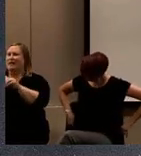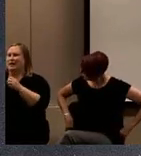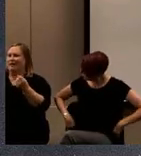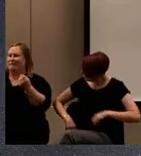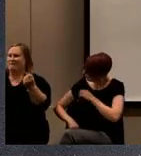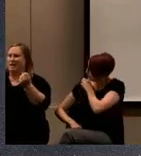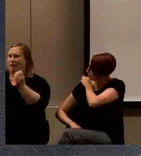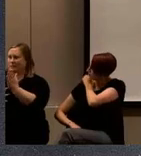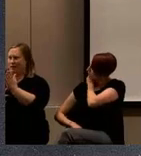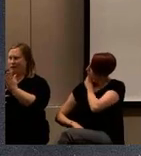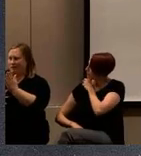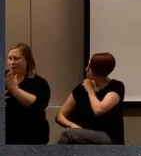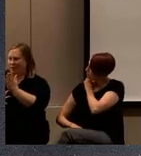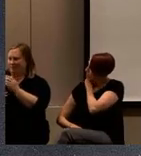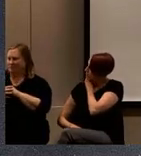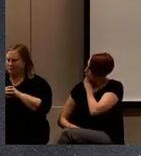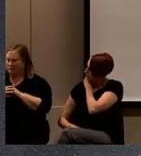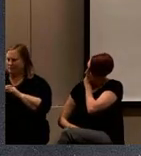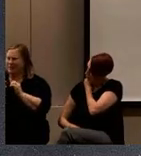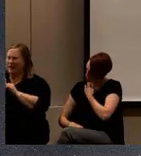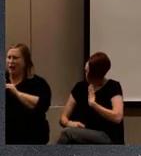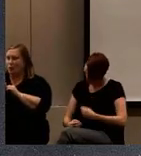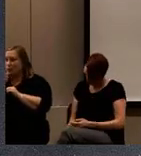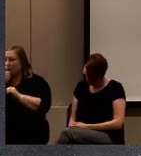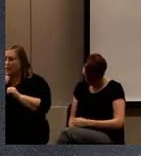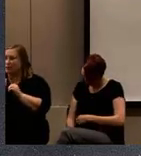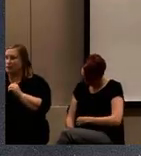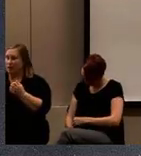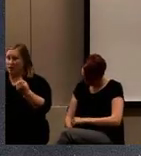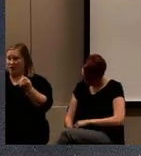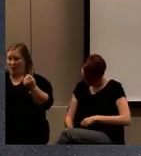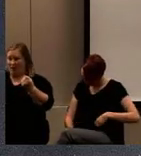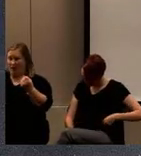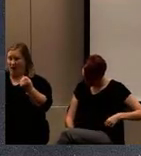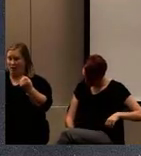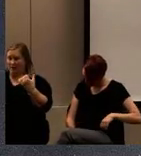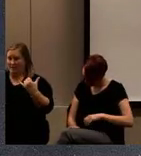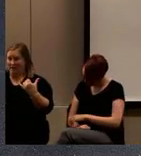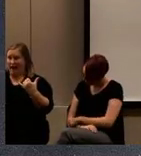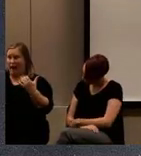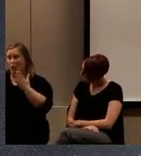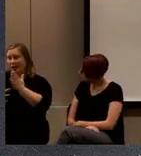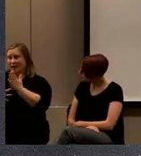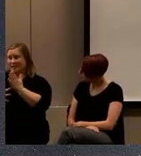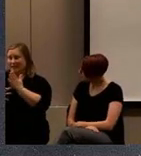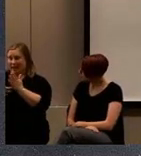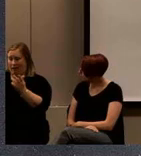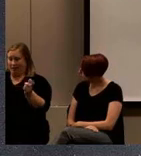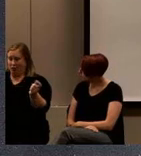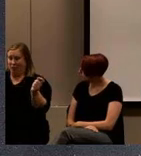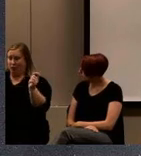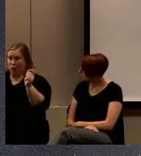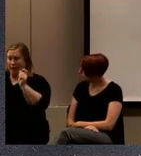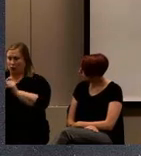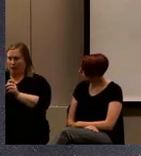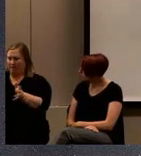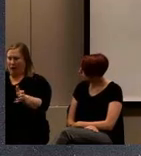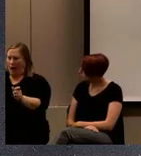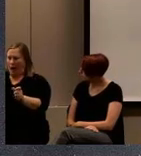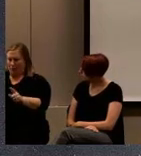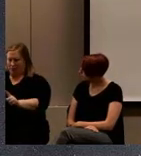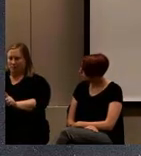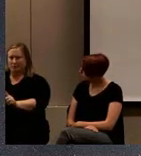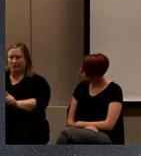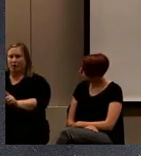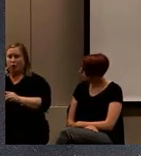technology and how are we coping with the fact that cars are technologically evolving at such a rapid rate that, you